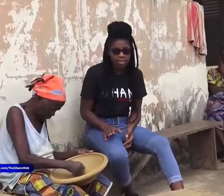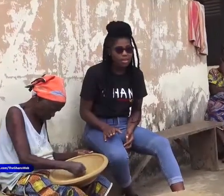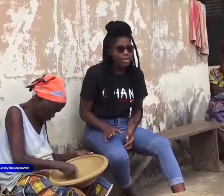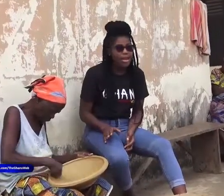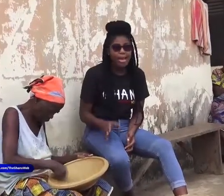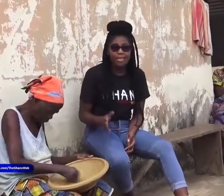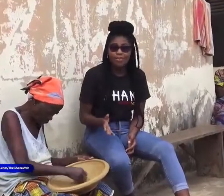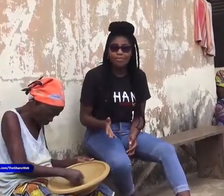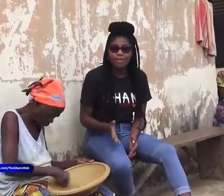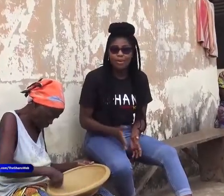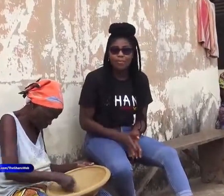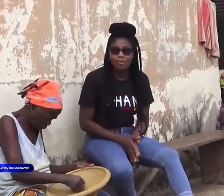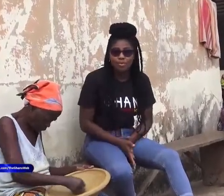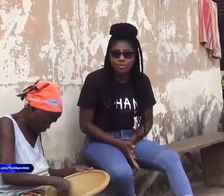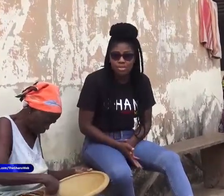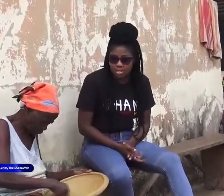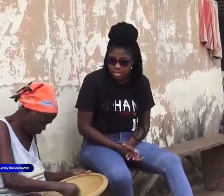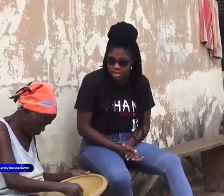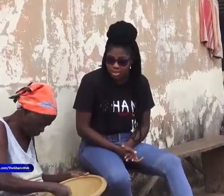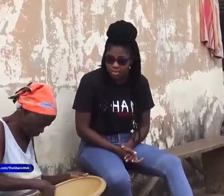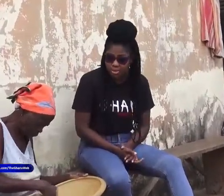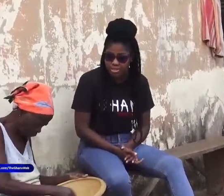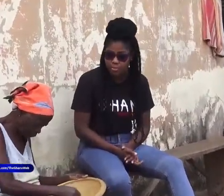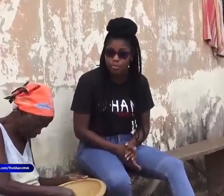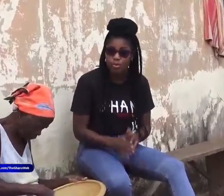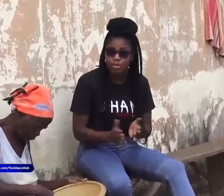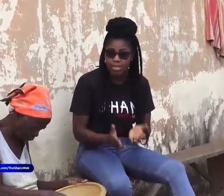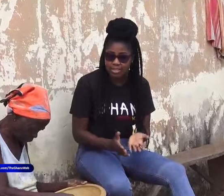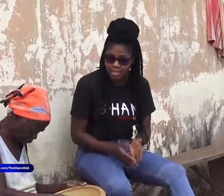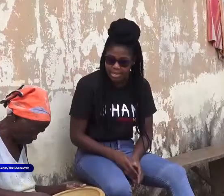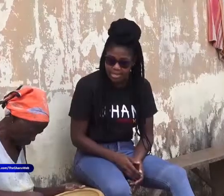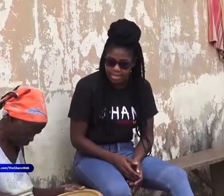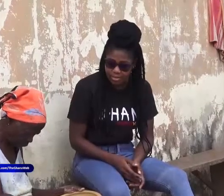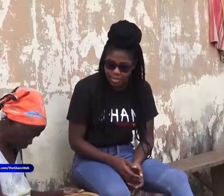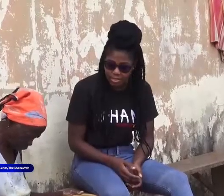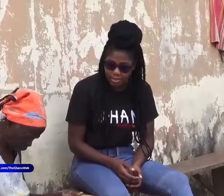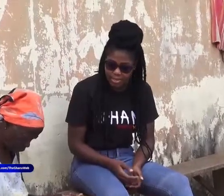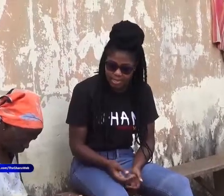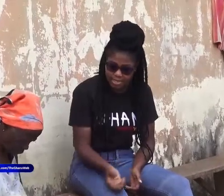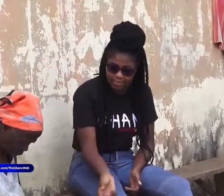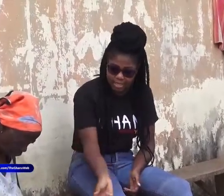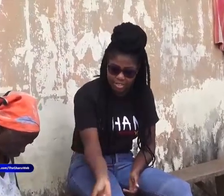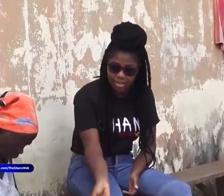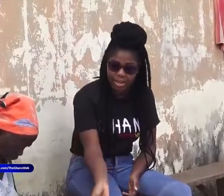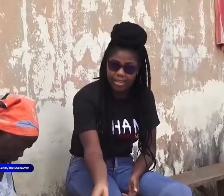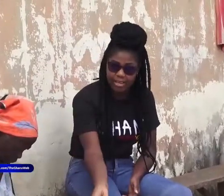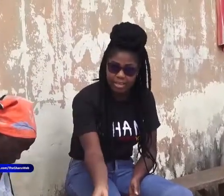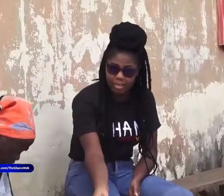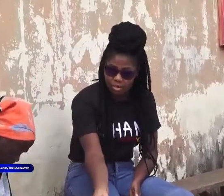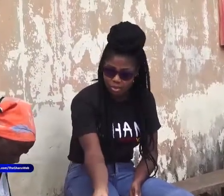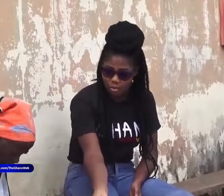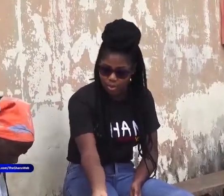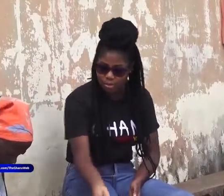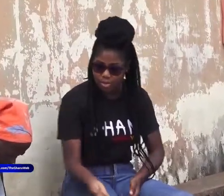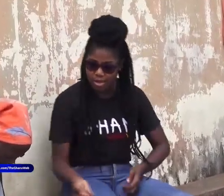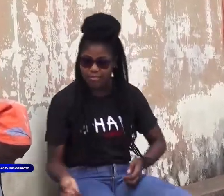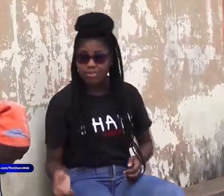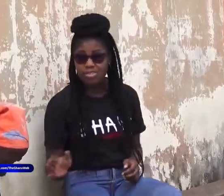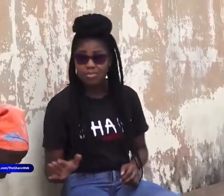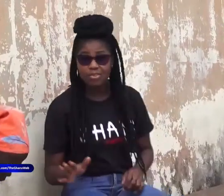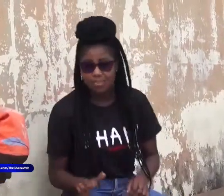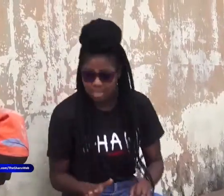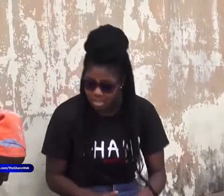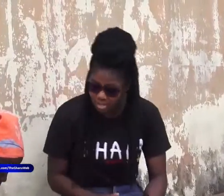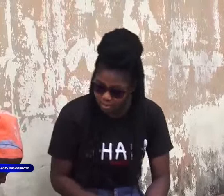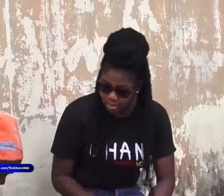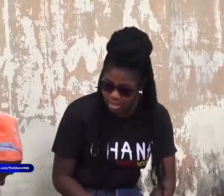the earthenware bowls that she has already molded. These ones are relatively dry, so we are going to have